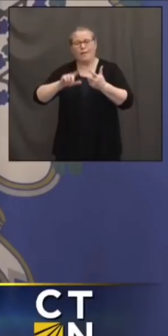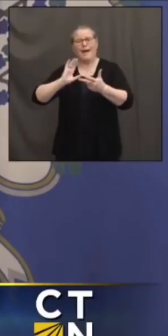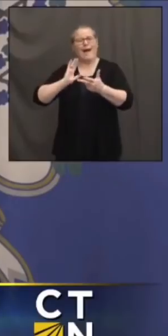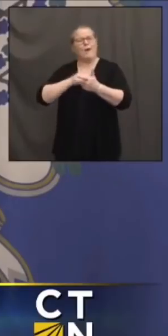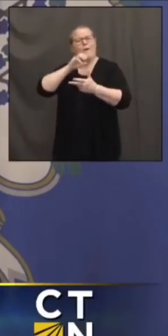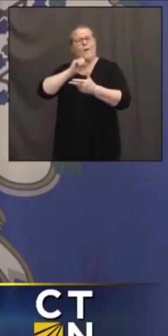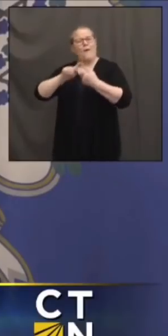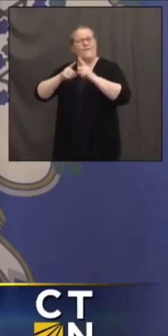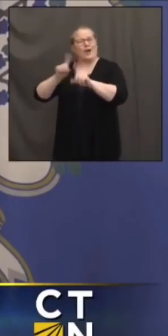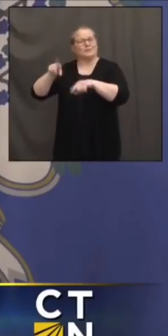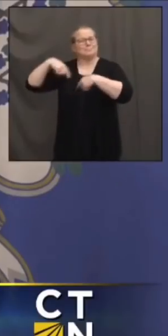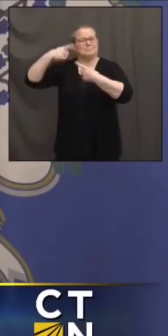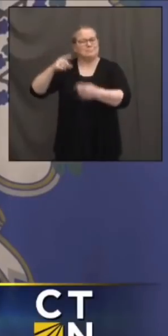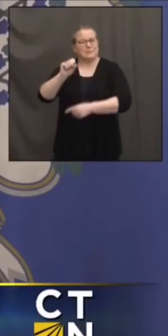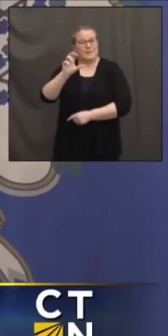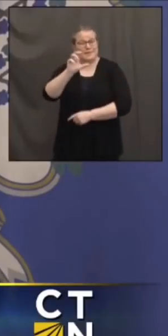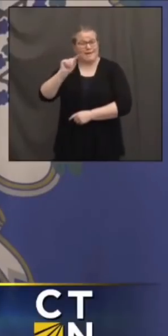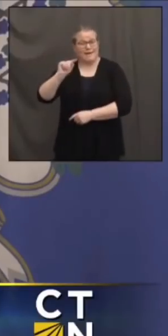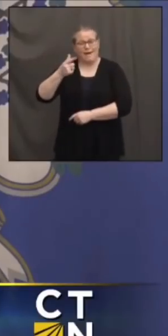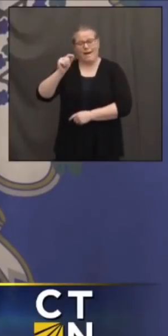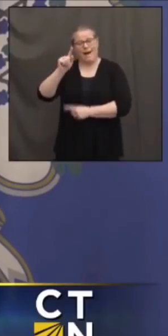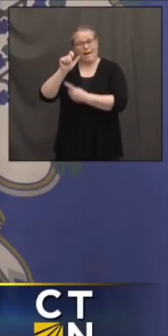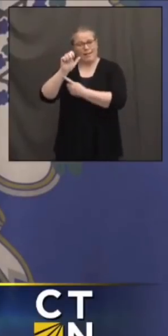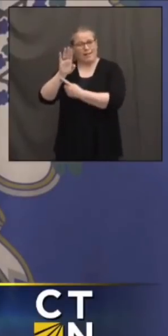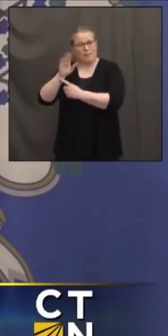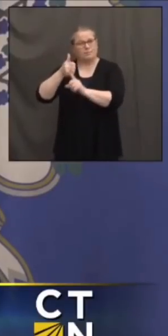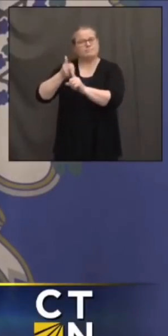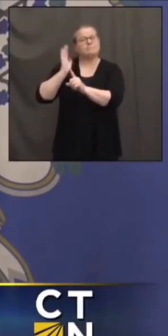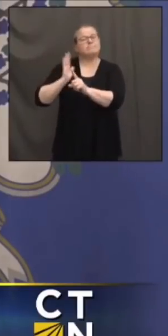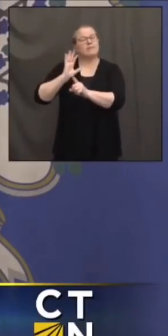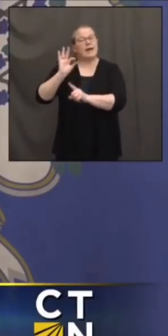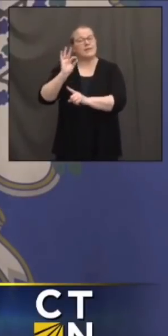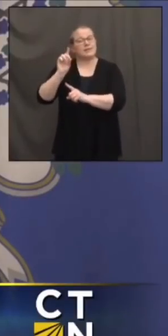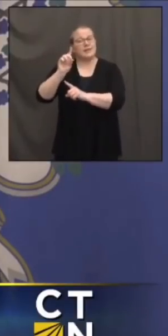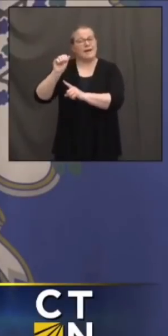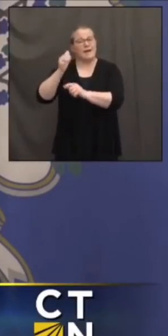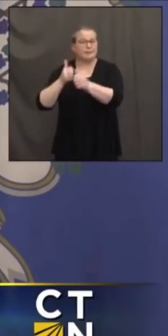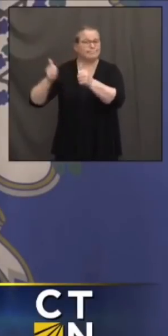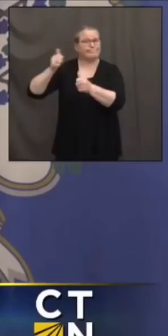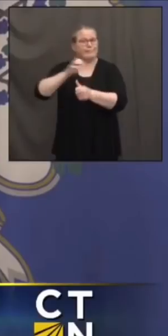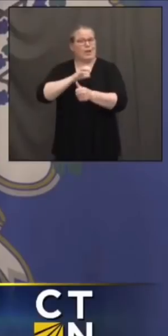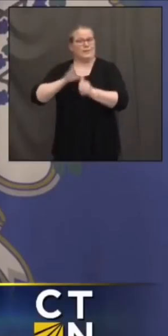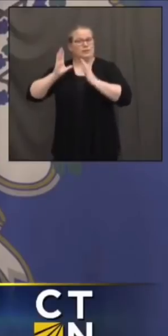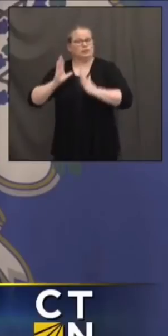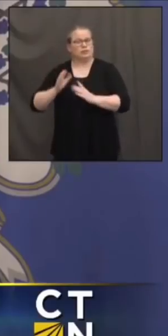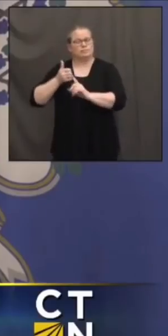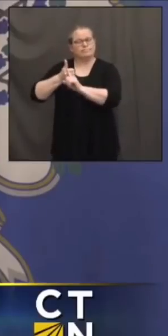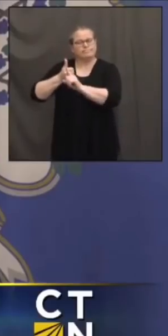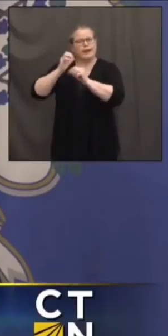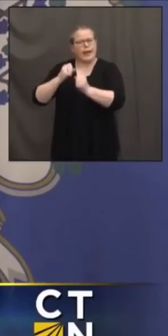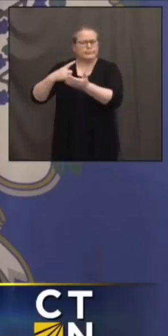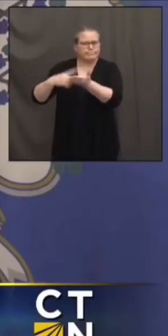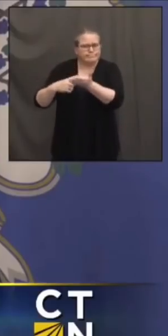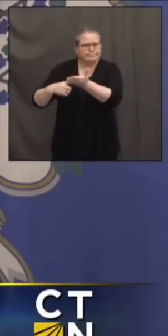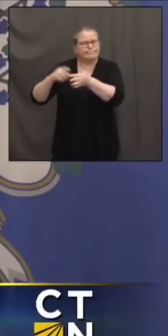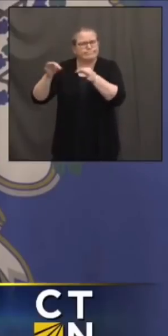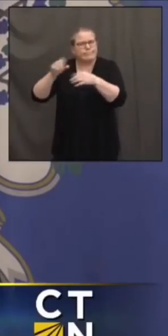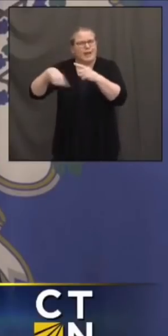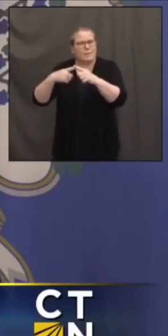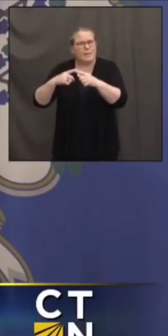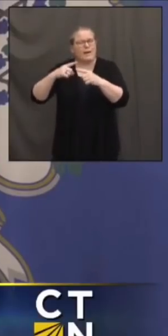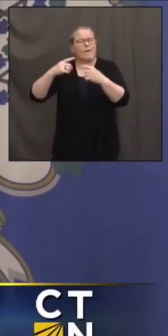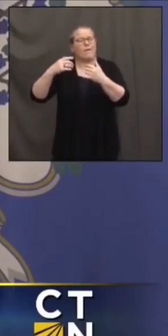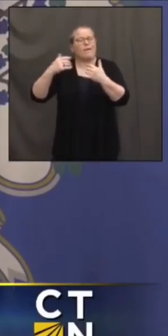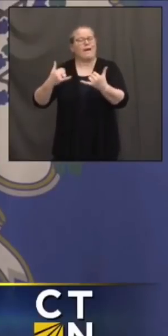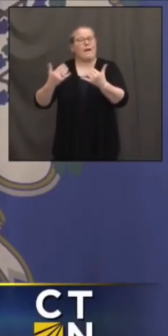FDA commissioner, who can opine on potentials for fourth waves and what we see in the variants. But